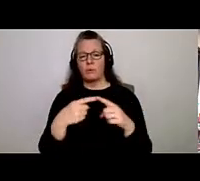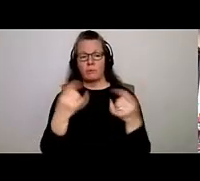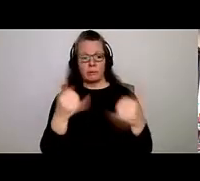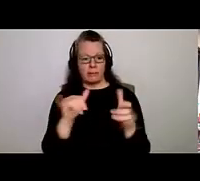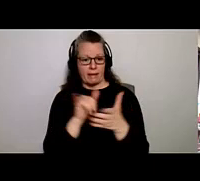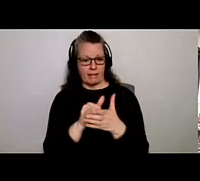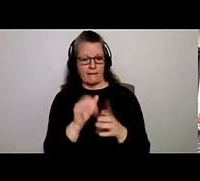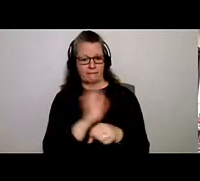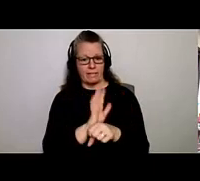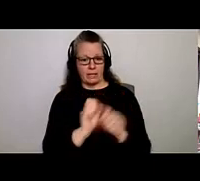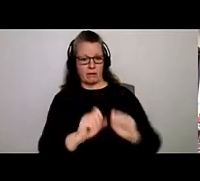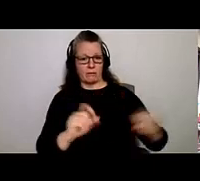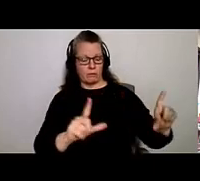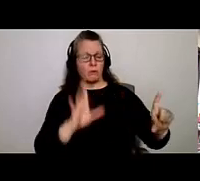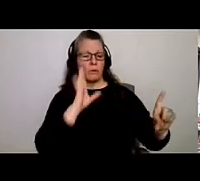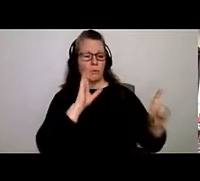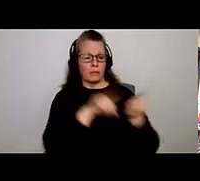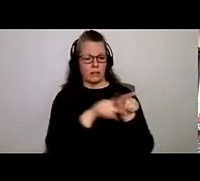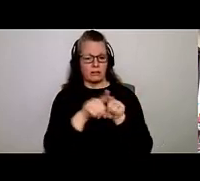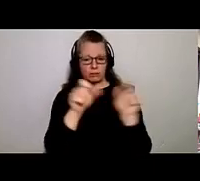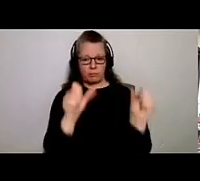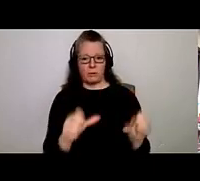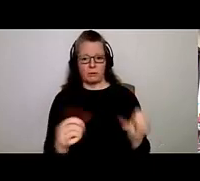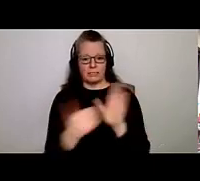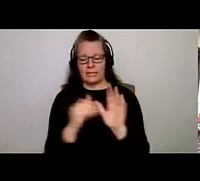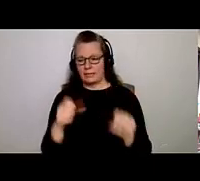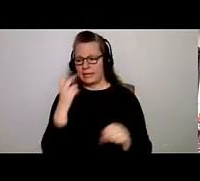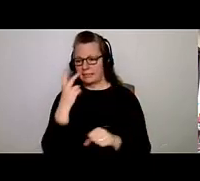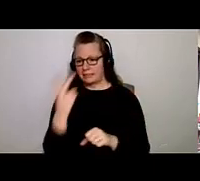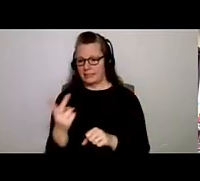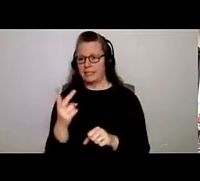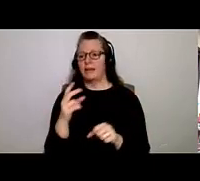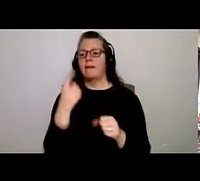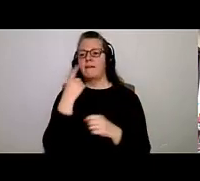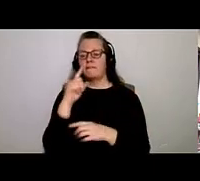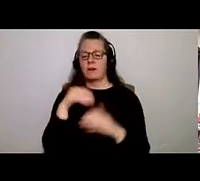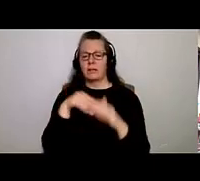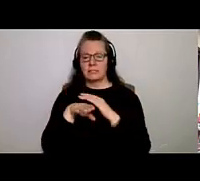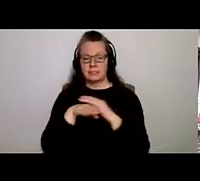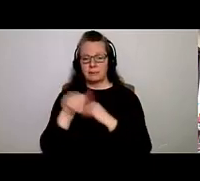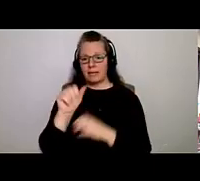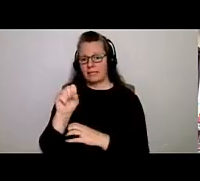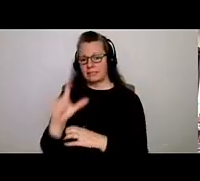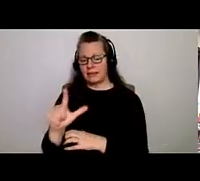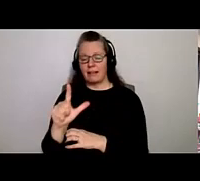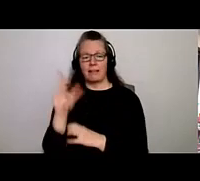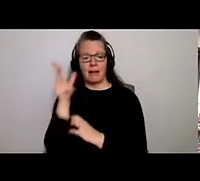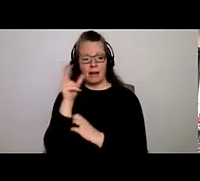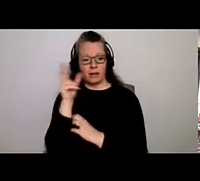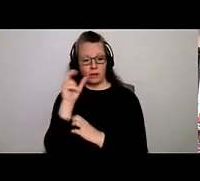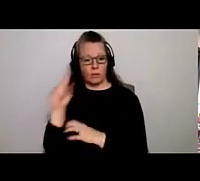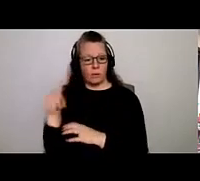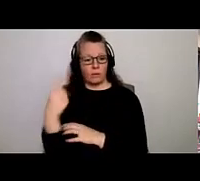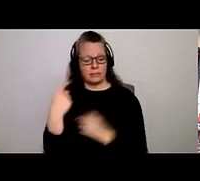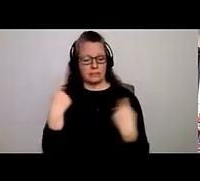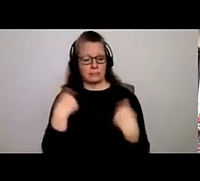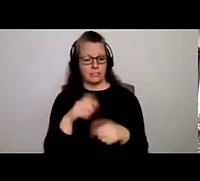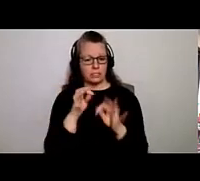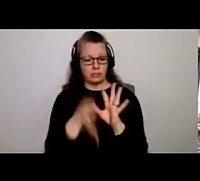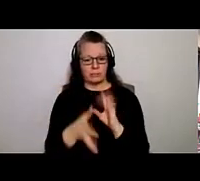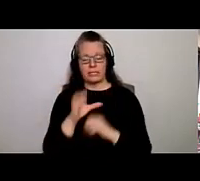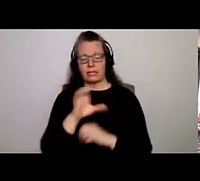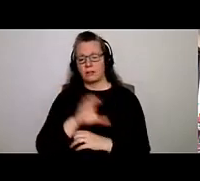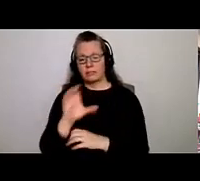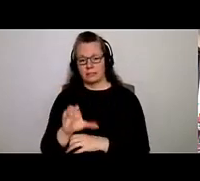them again so you can see that. And for accessibility, ASL, audio-only Spanish interpretation, and closed captioning are